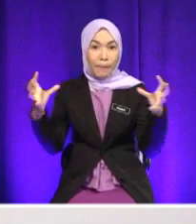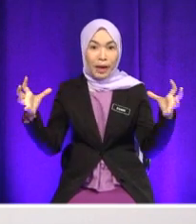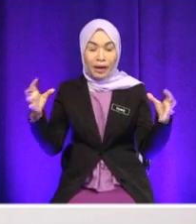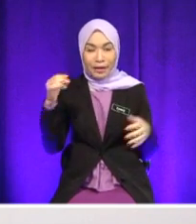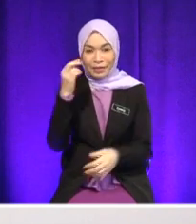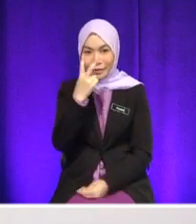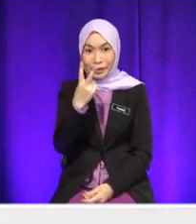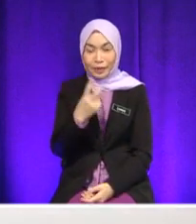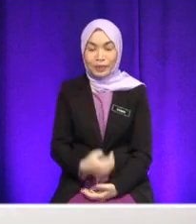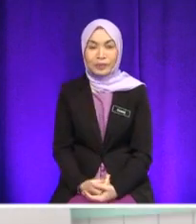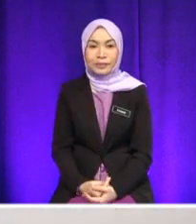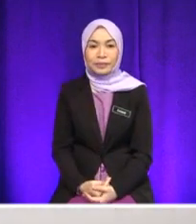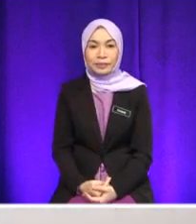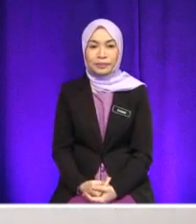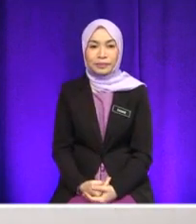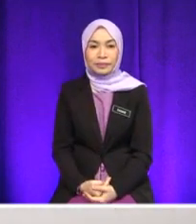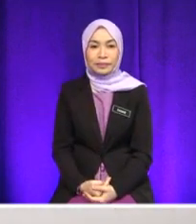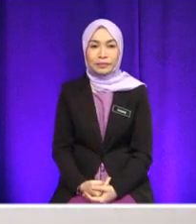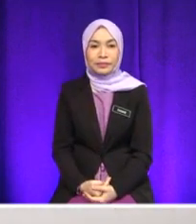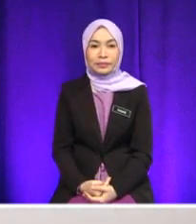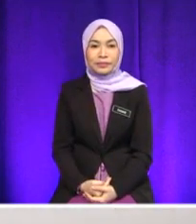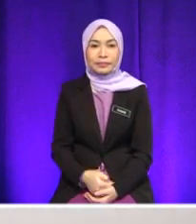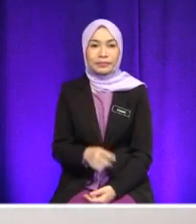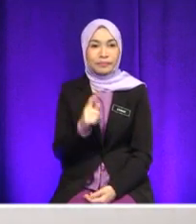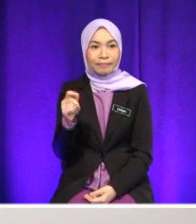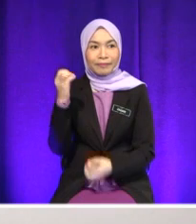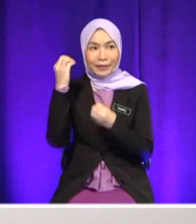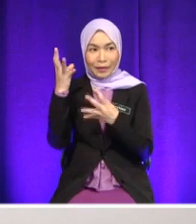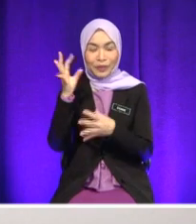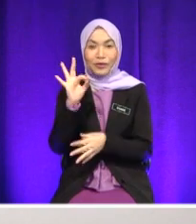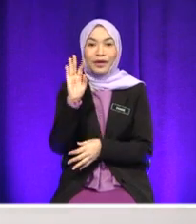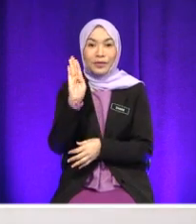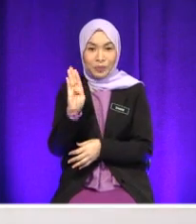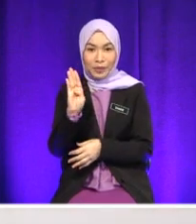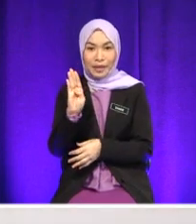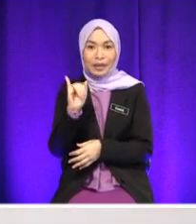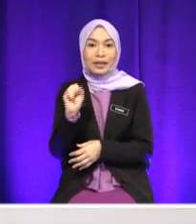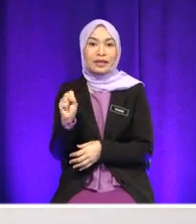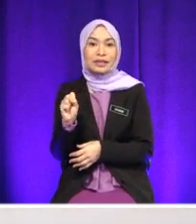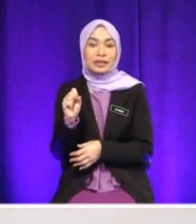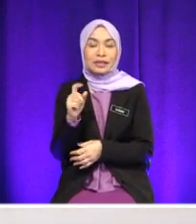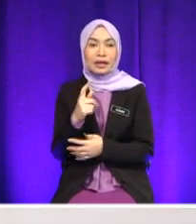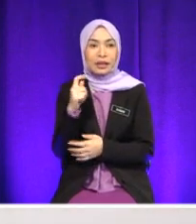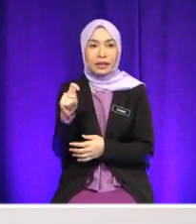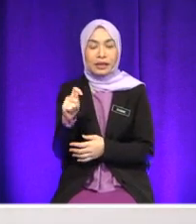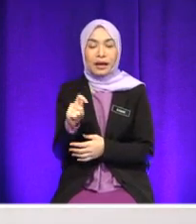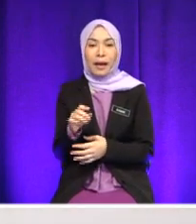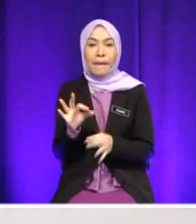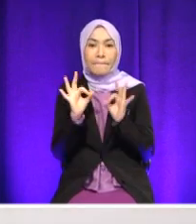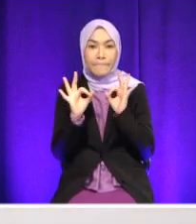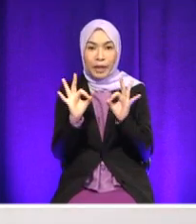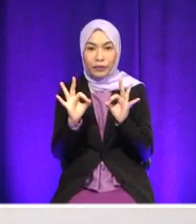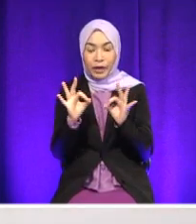that create her own Facebook page would be the best idea, right? Okay. Yeah, how about